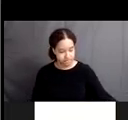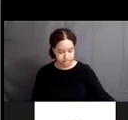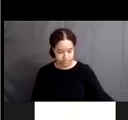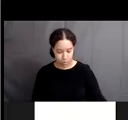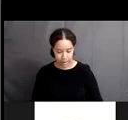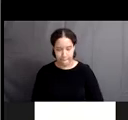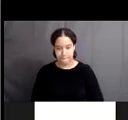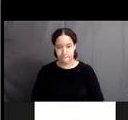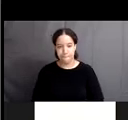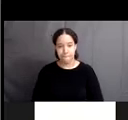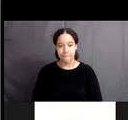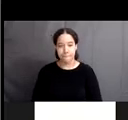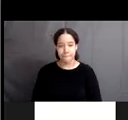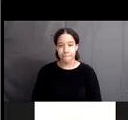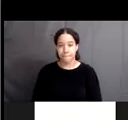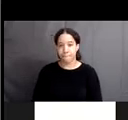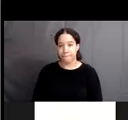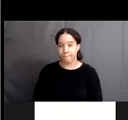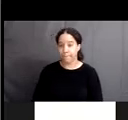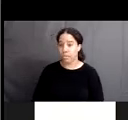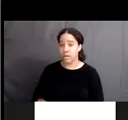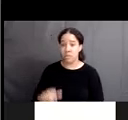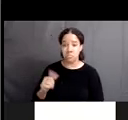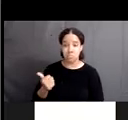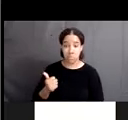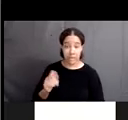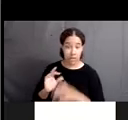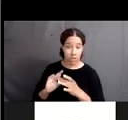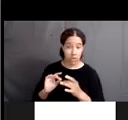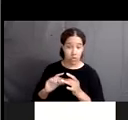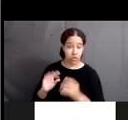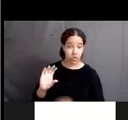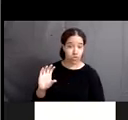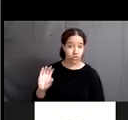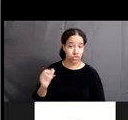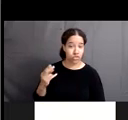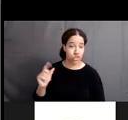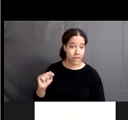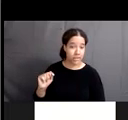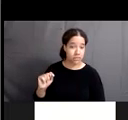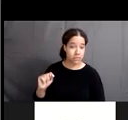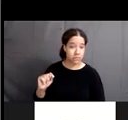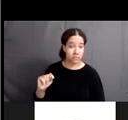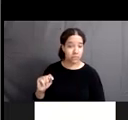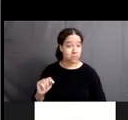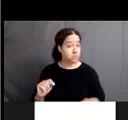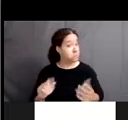Were there others in the chat that we didn't get to yet? That's all we have for right